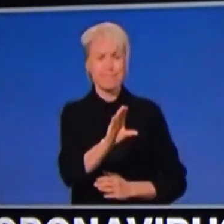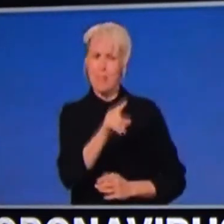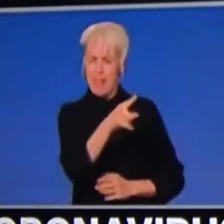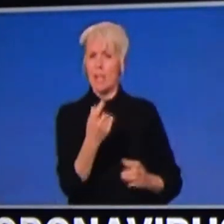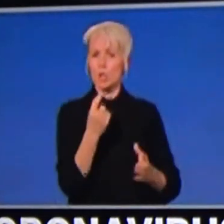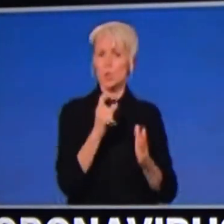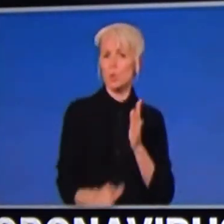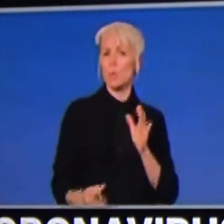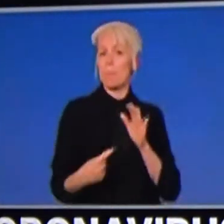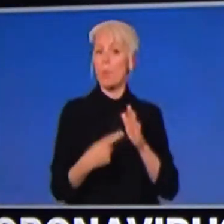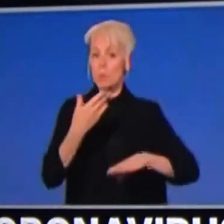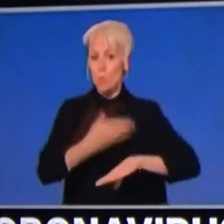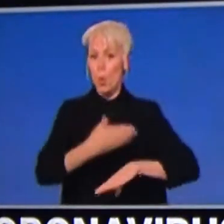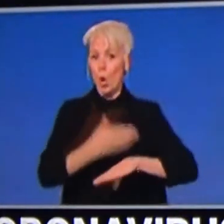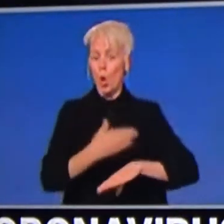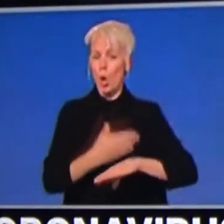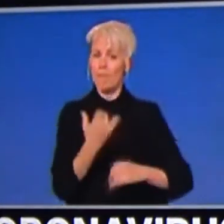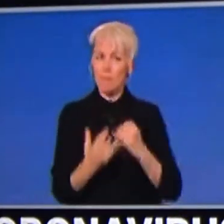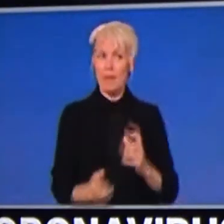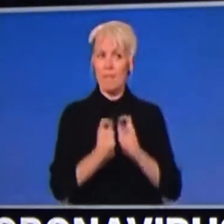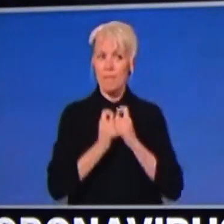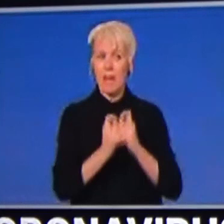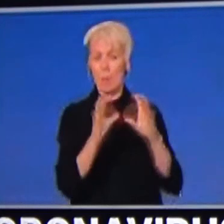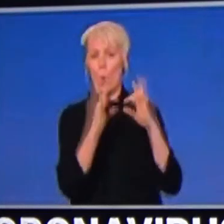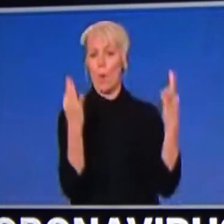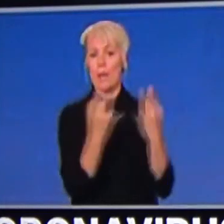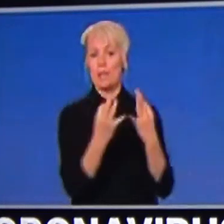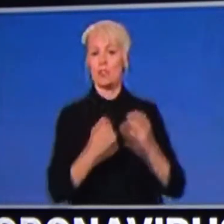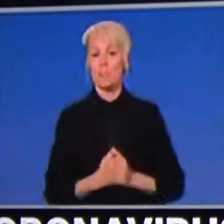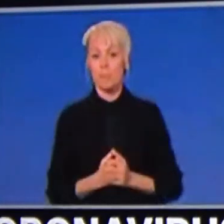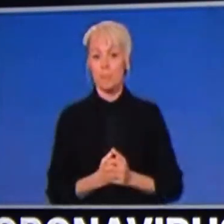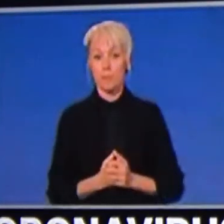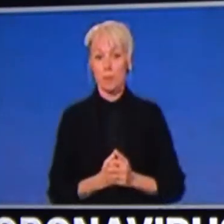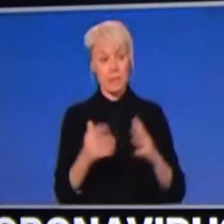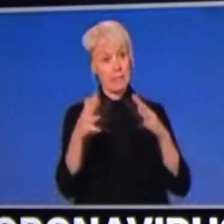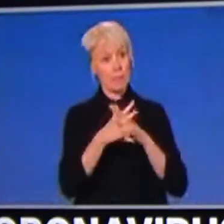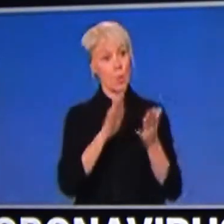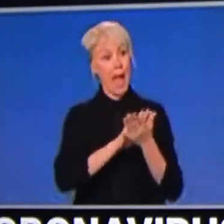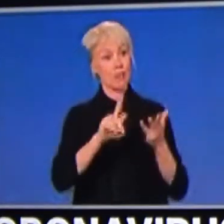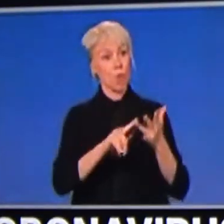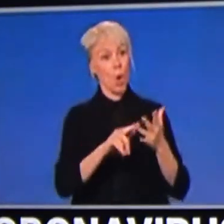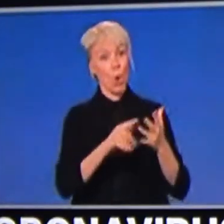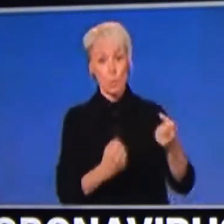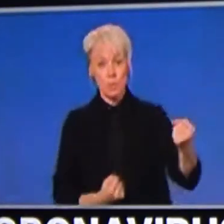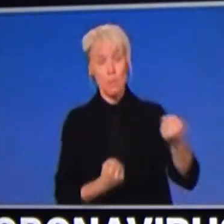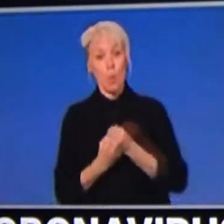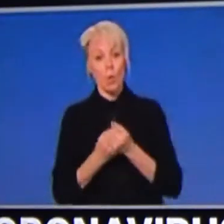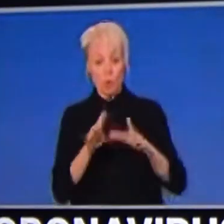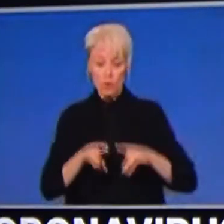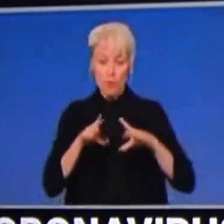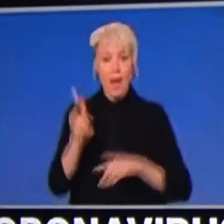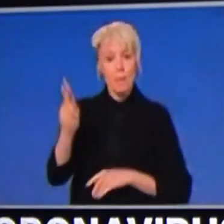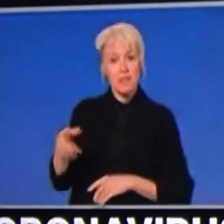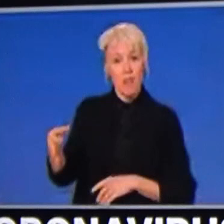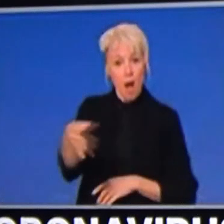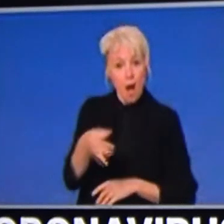want to make reference to it. I mean, the WHO has responded in our Pacific family here to over 300 requests from